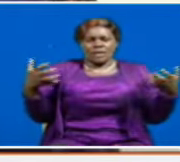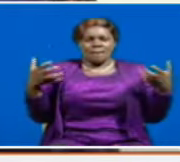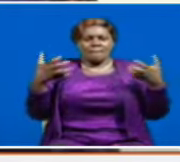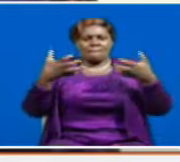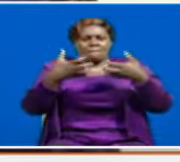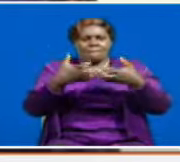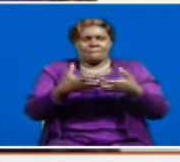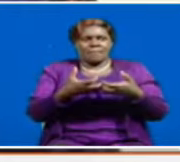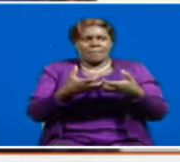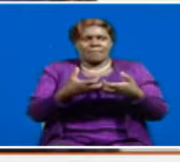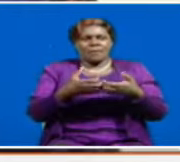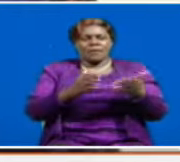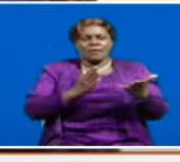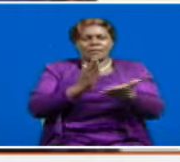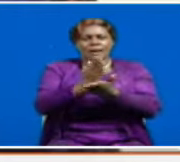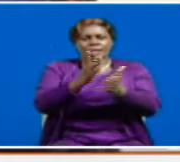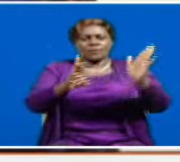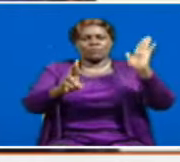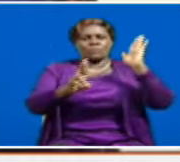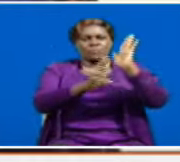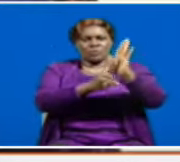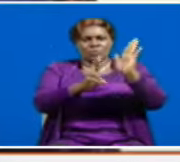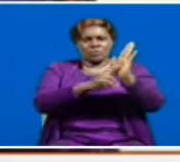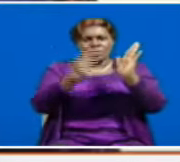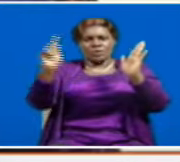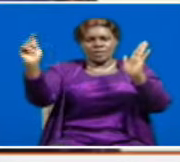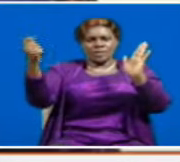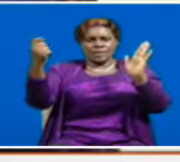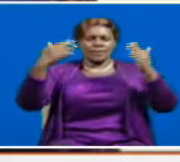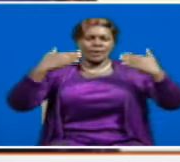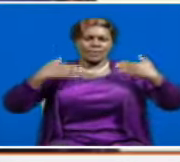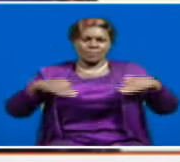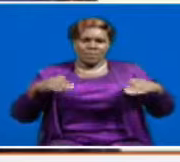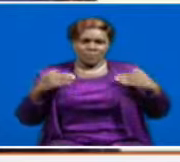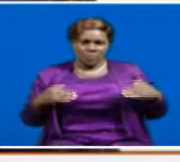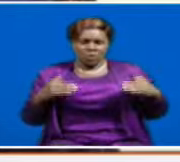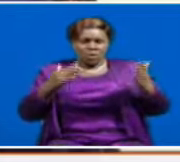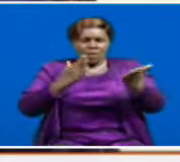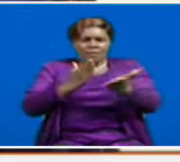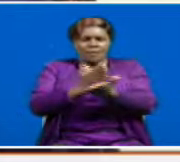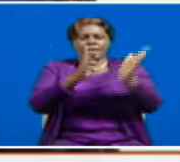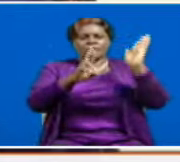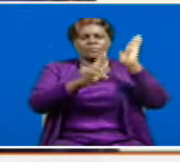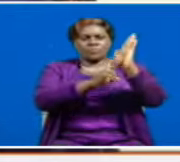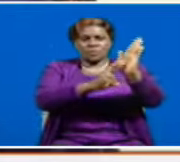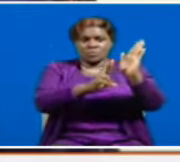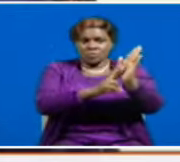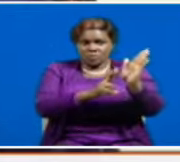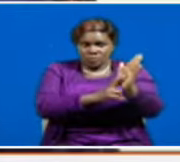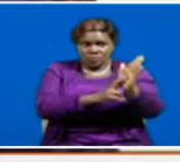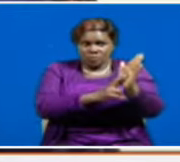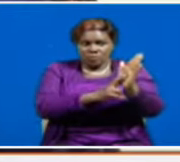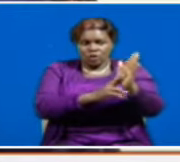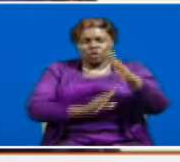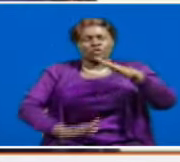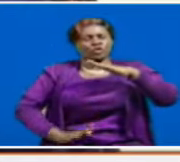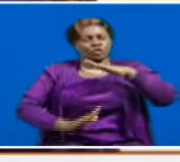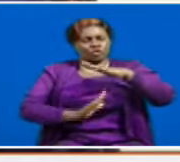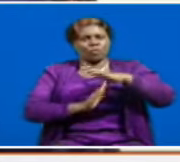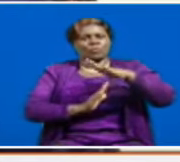the right of representation of Kenyans. And the right of representation is supremely